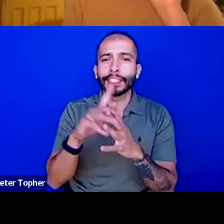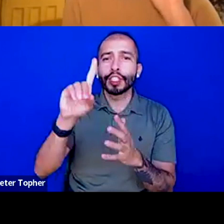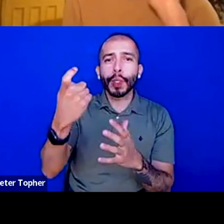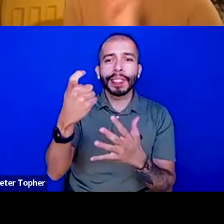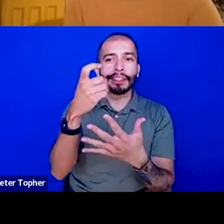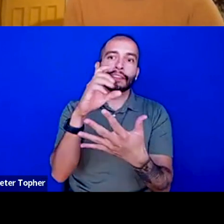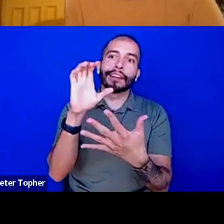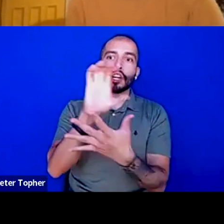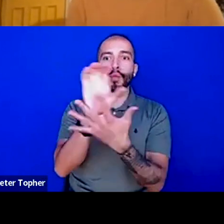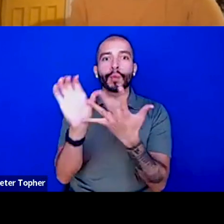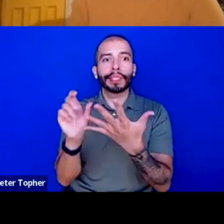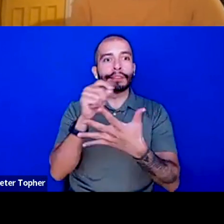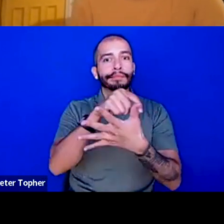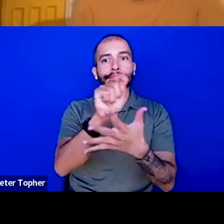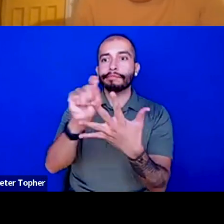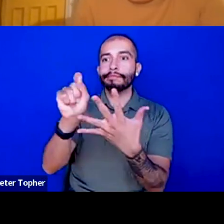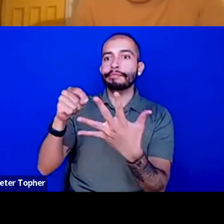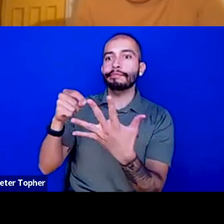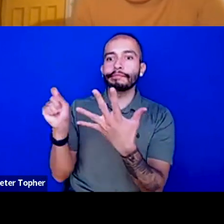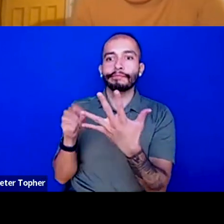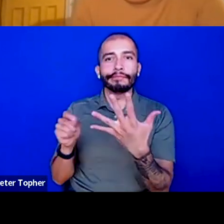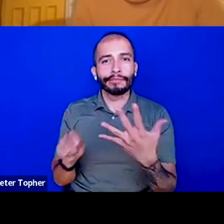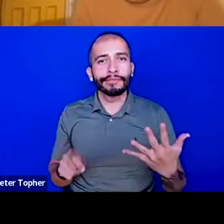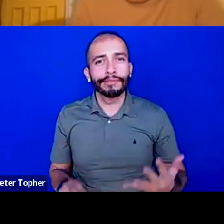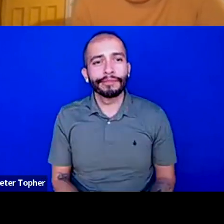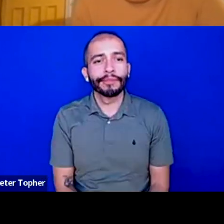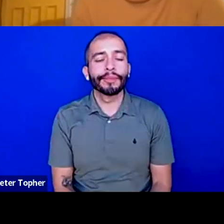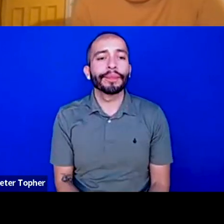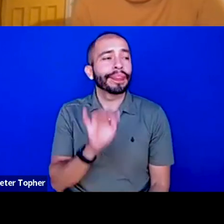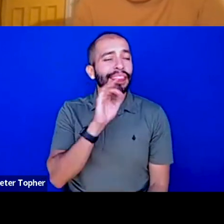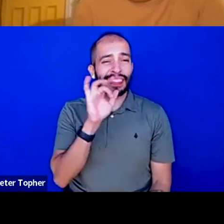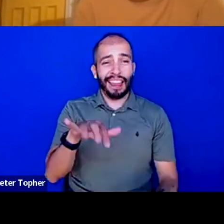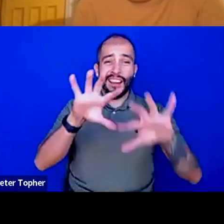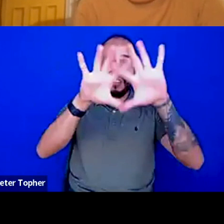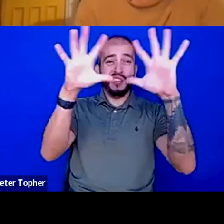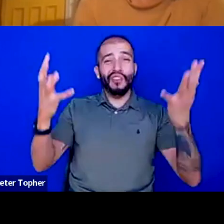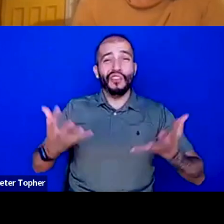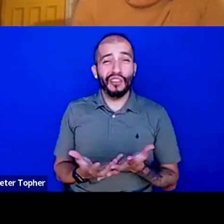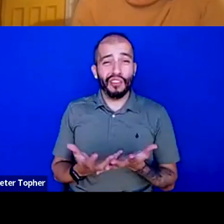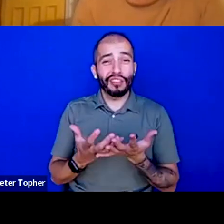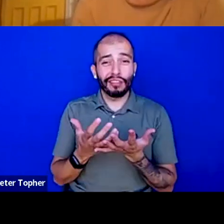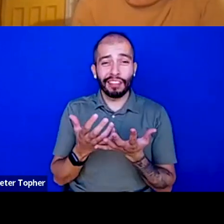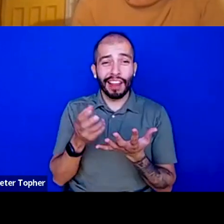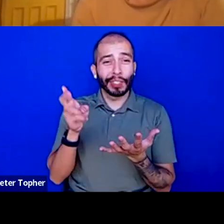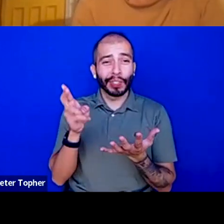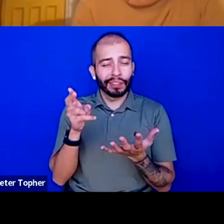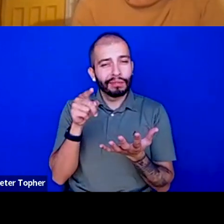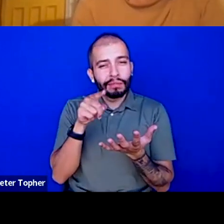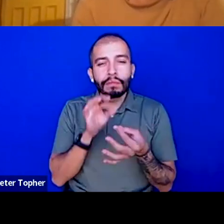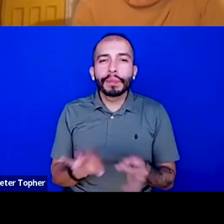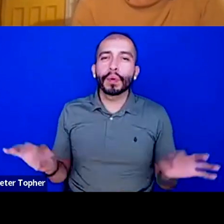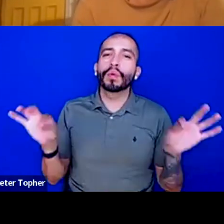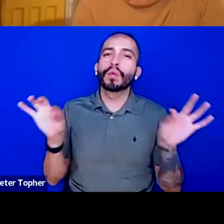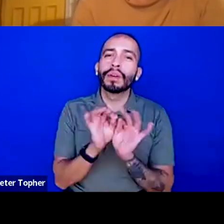And so that sort of understanding, I think, is important for recognizing the ways that hierarchy within the